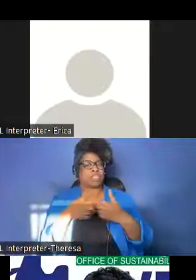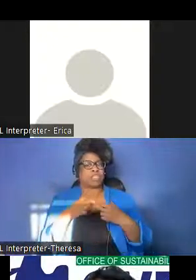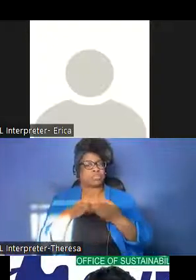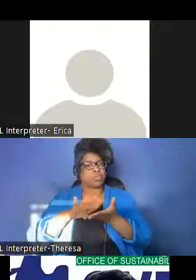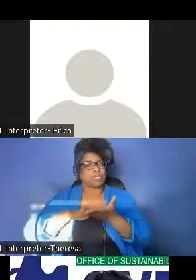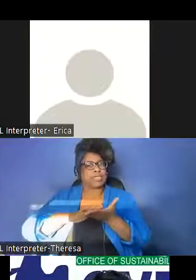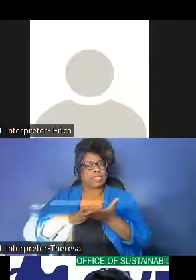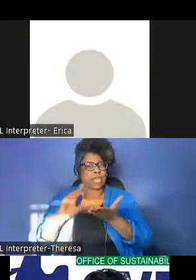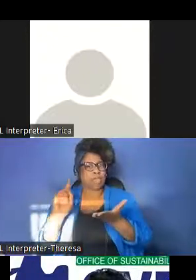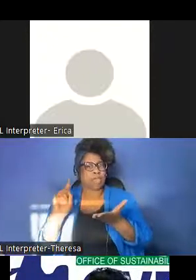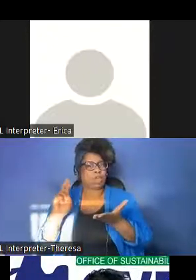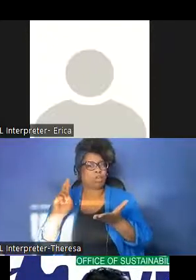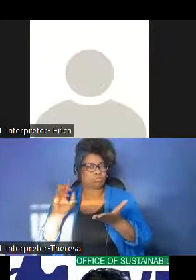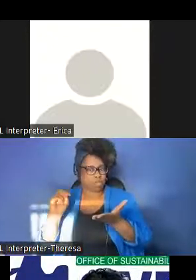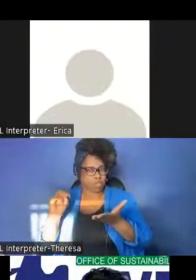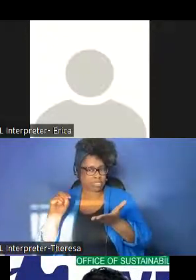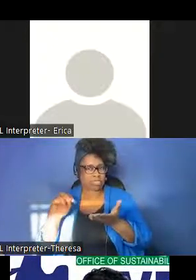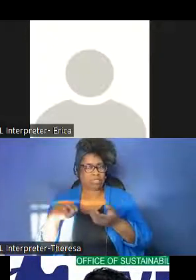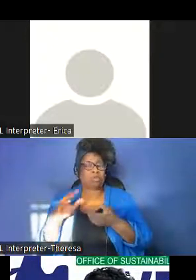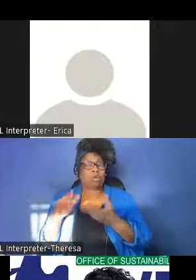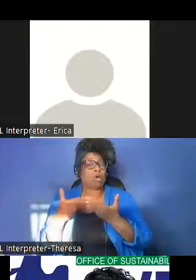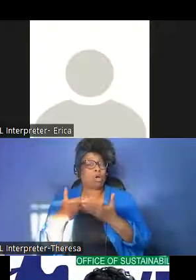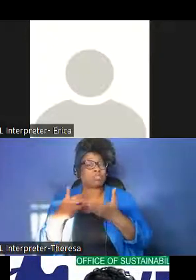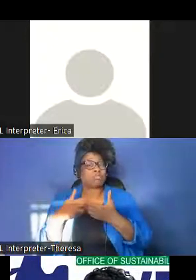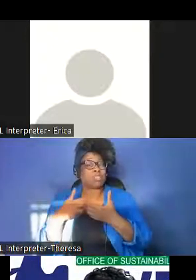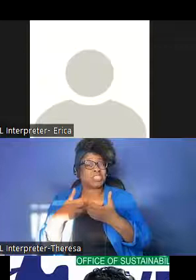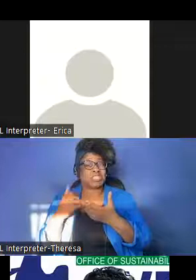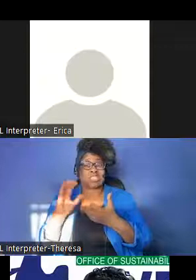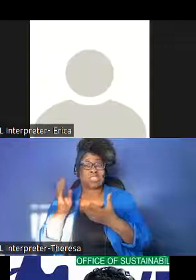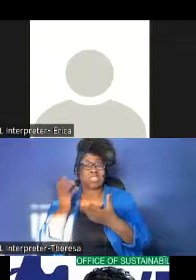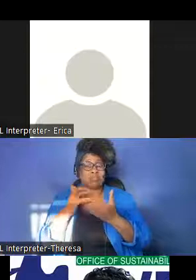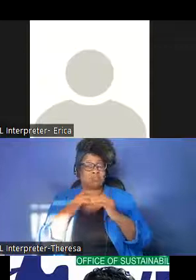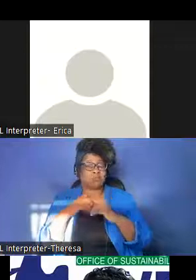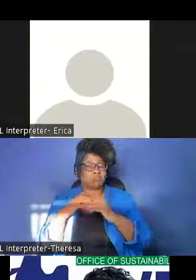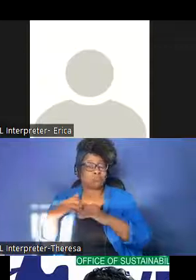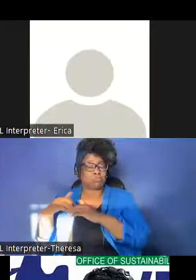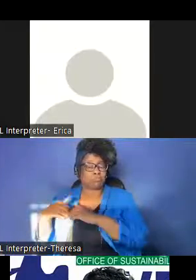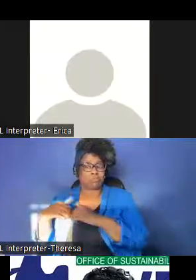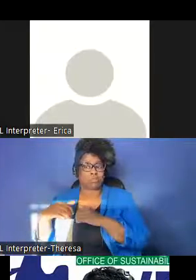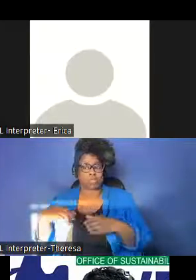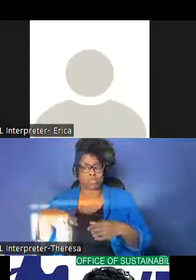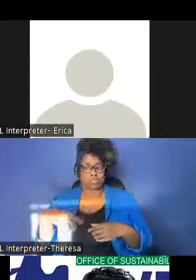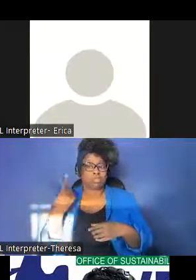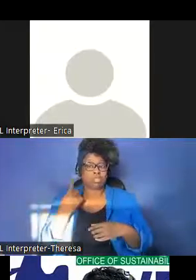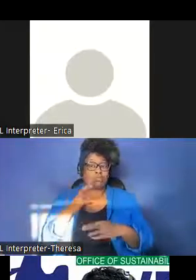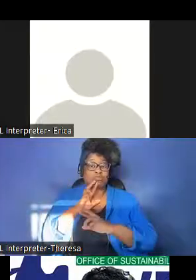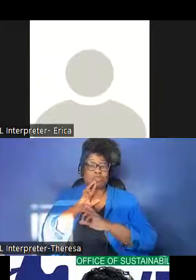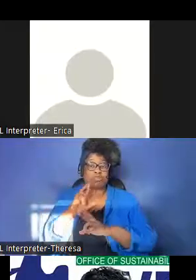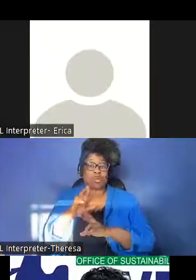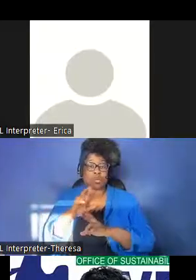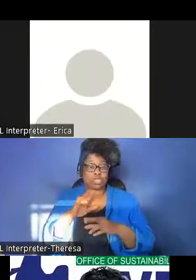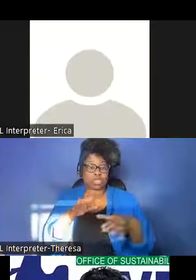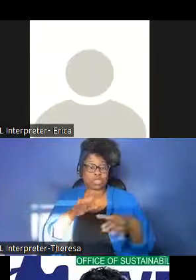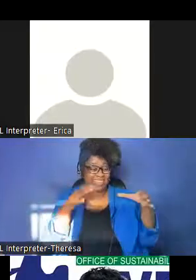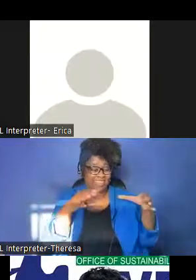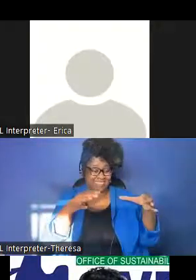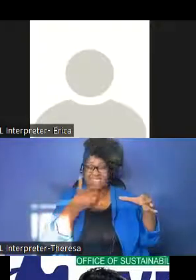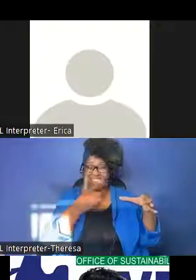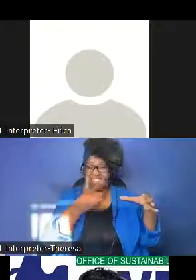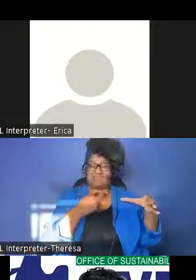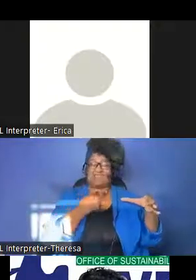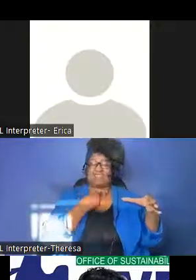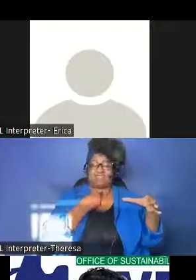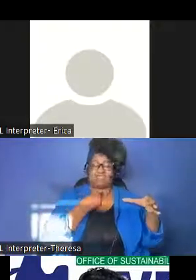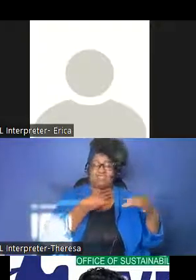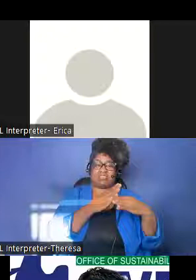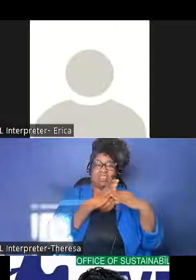them out. And they all seem to be out of service. And every time somebody reports a drain that's clogged, they